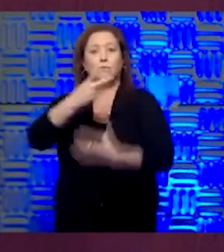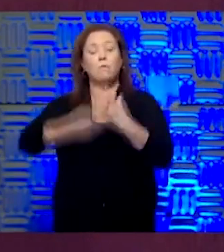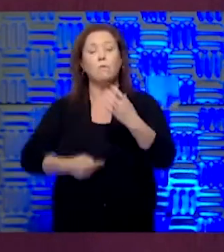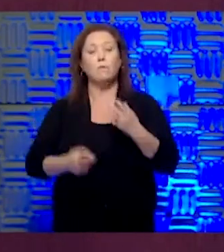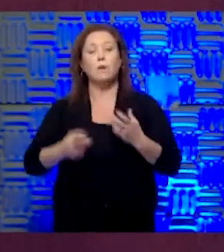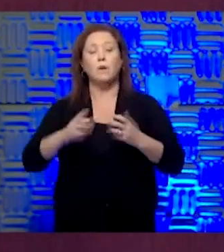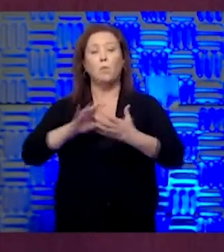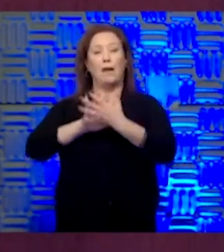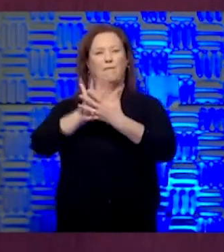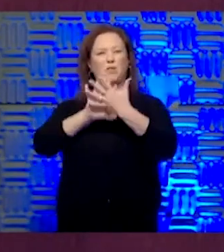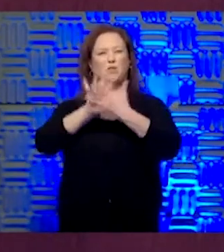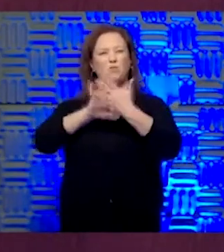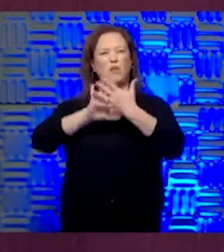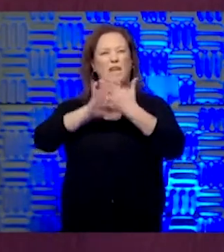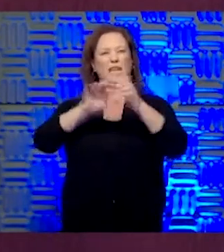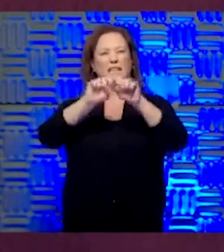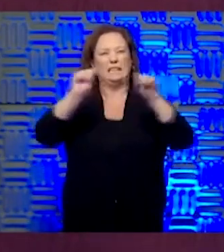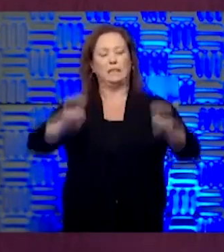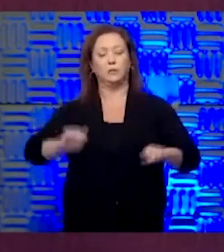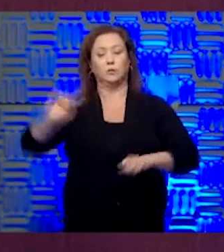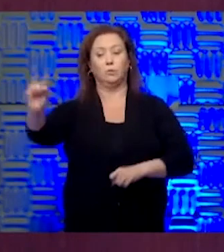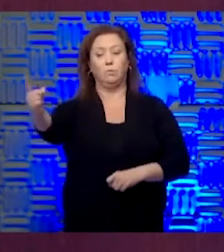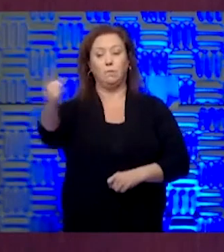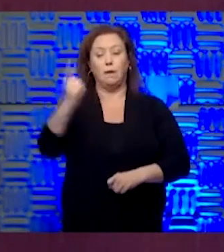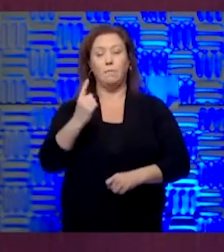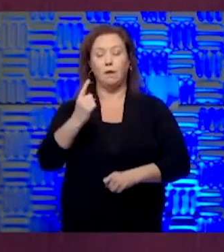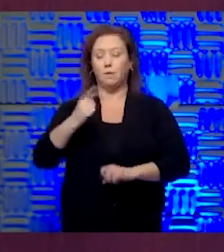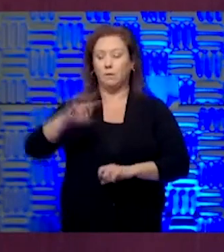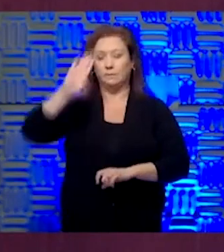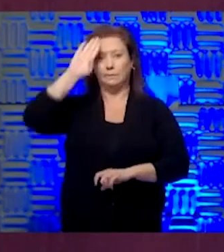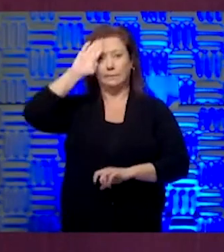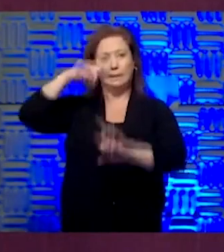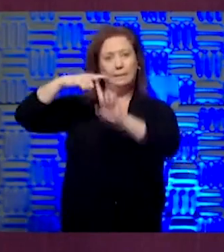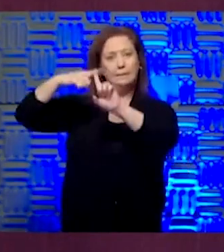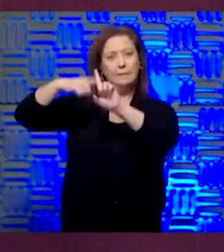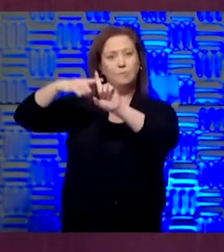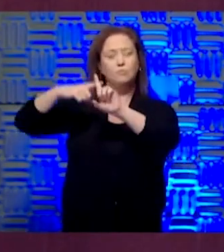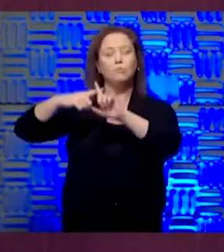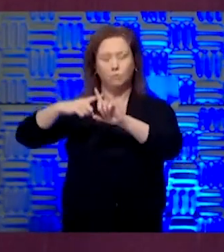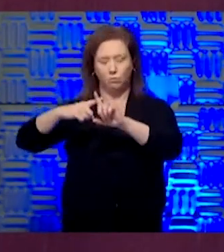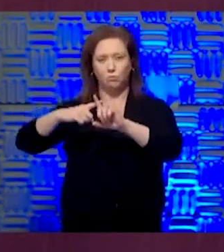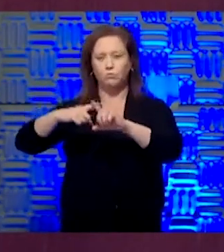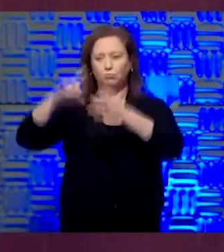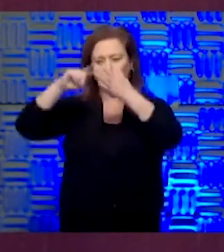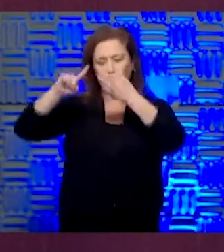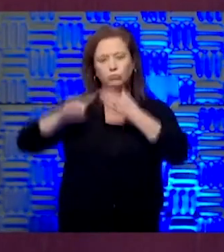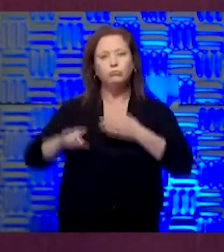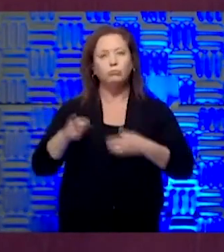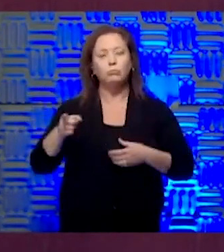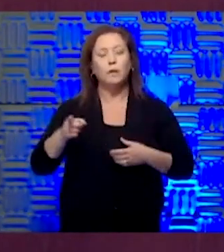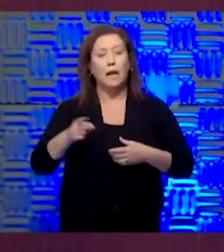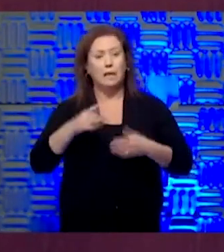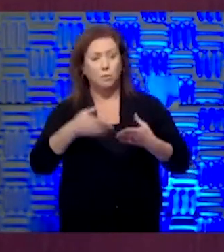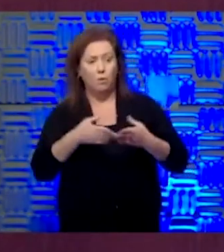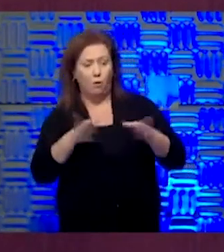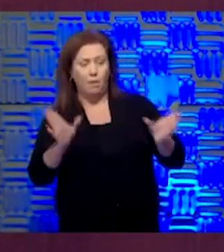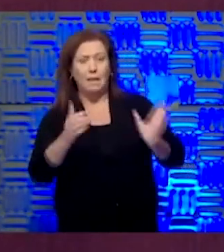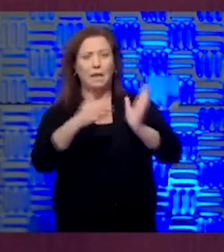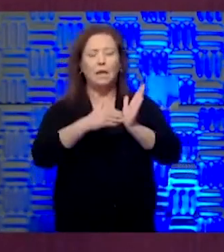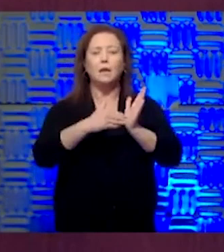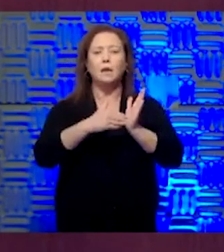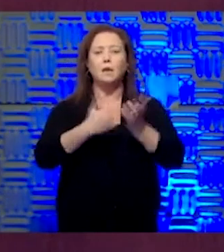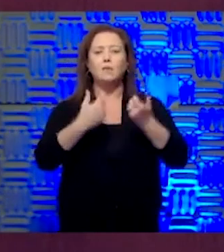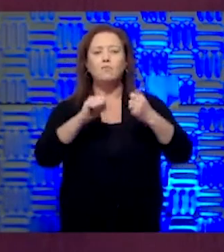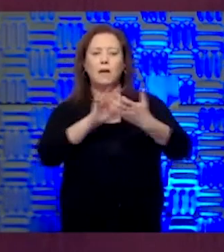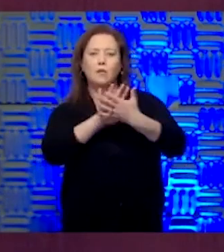we have our screening stations, right? So as you come in the front doors, we're checking for temperatures. We're also, as we begin to think about reopening, talking about how we can